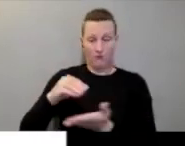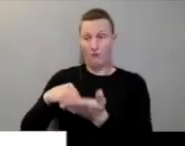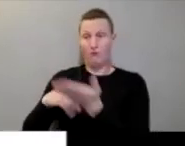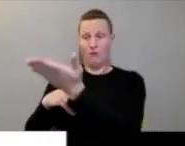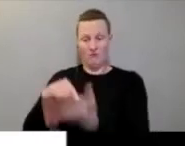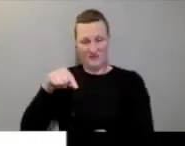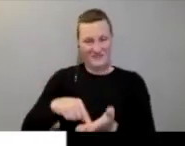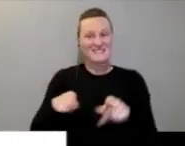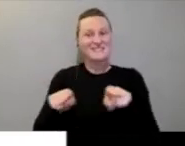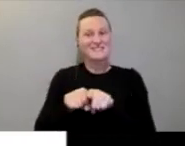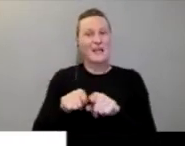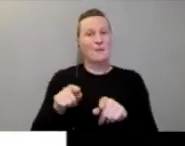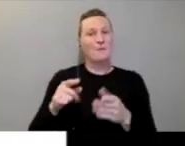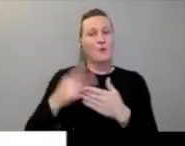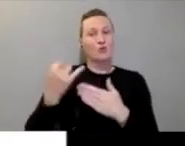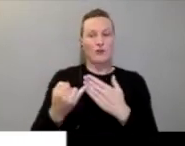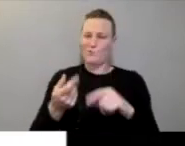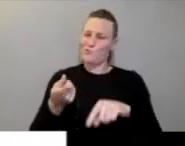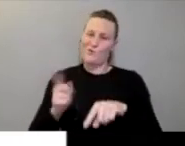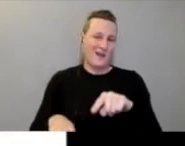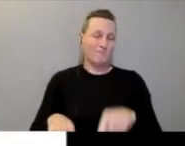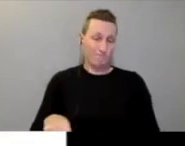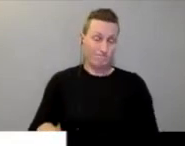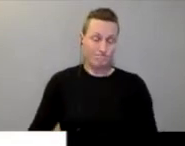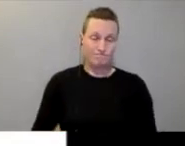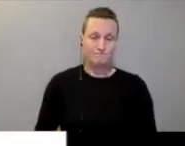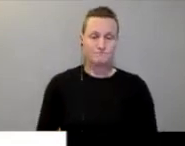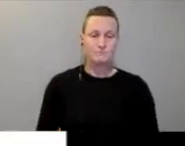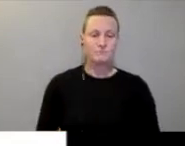Great. There's a question here about,